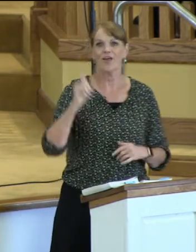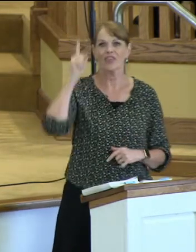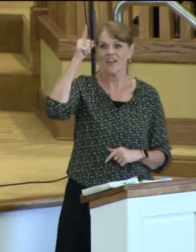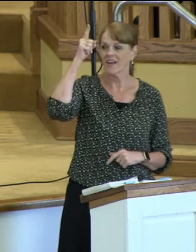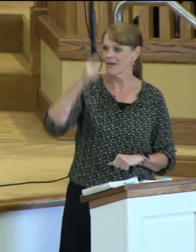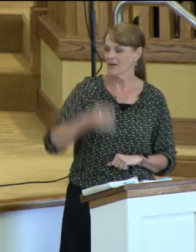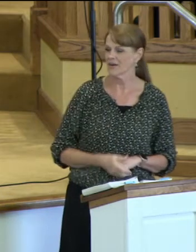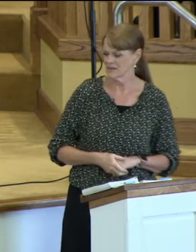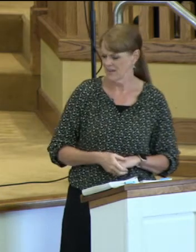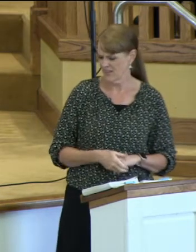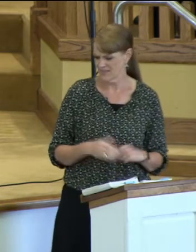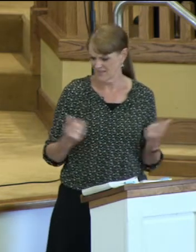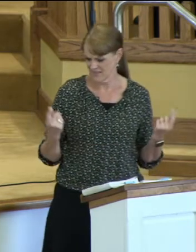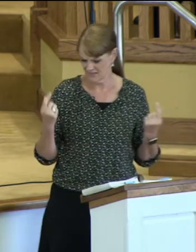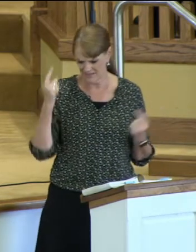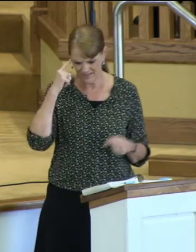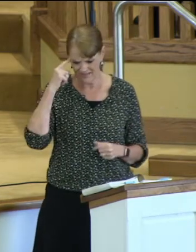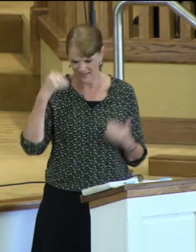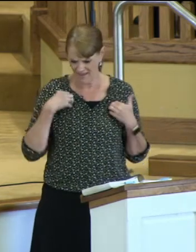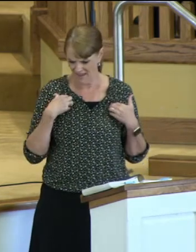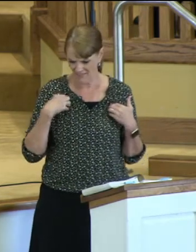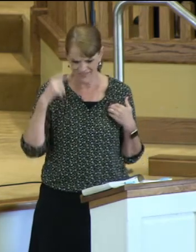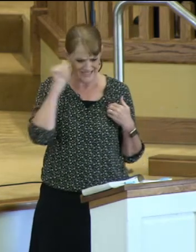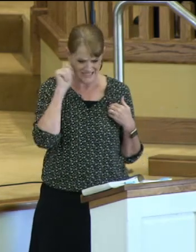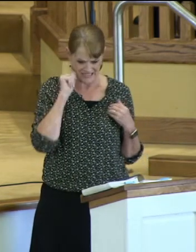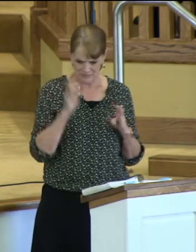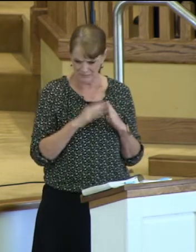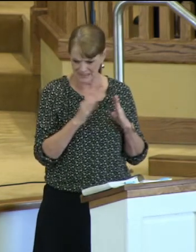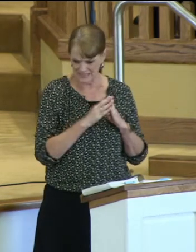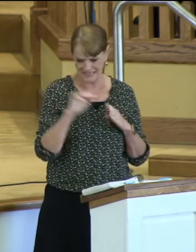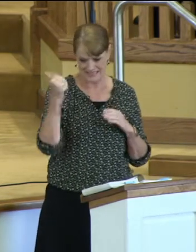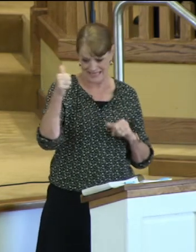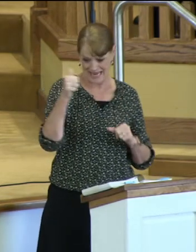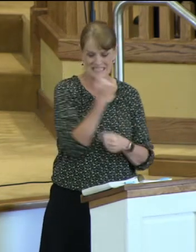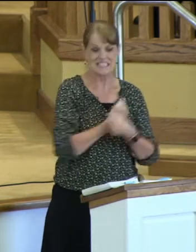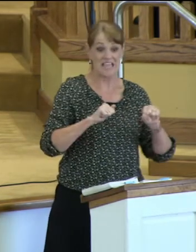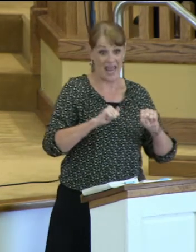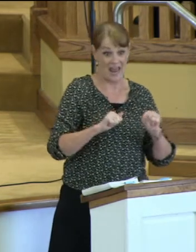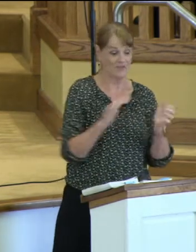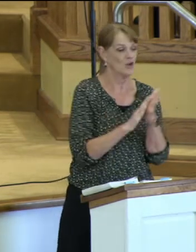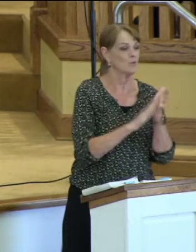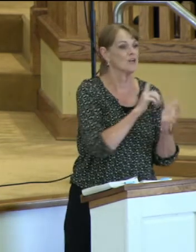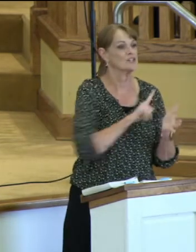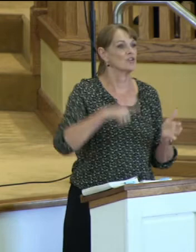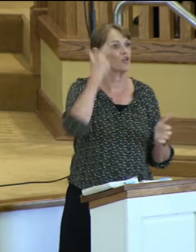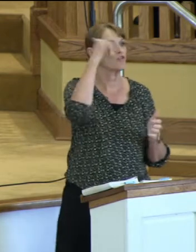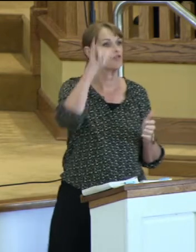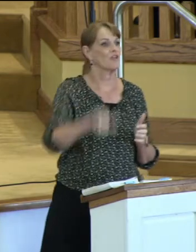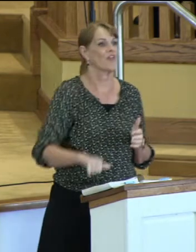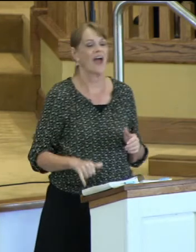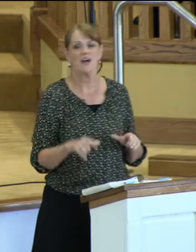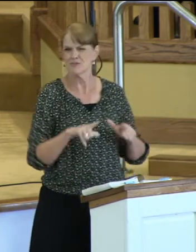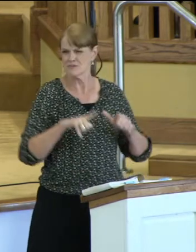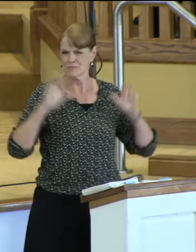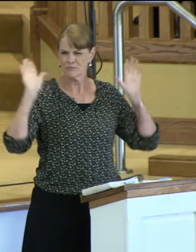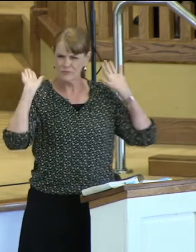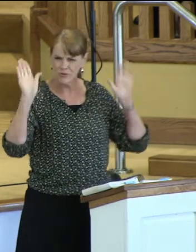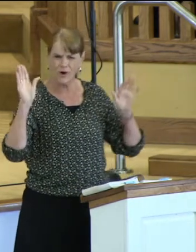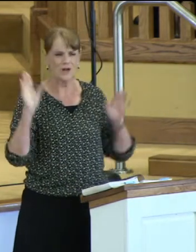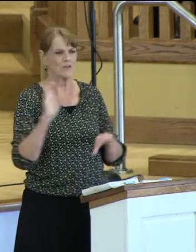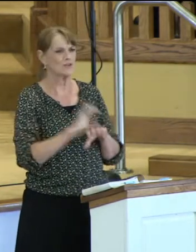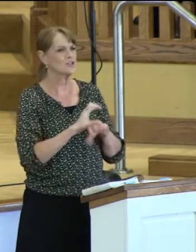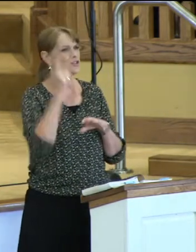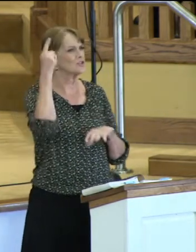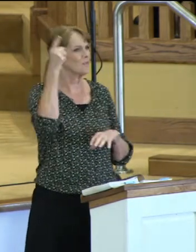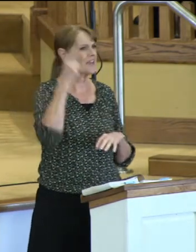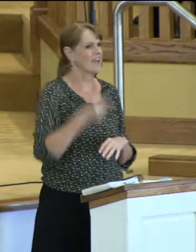they've had last few nights in the teen meetings about 10 saved, so praise the Lord for that. And he says, great church up there, and great attention for